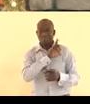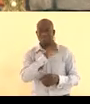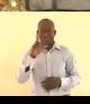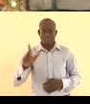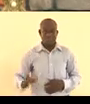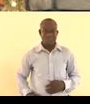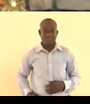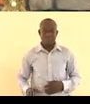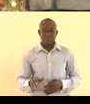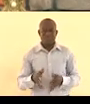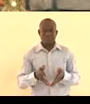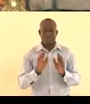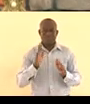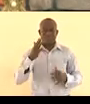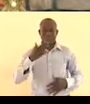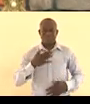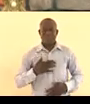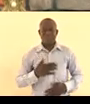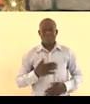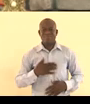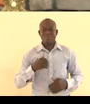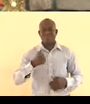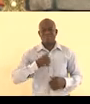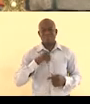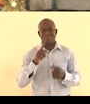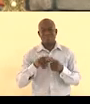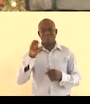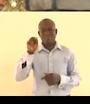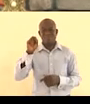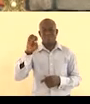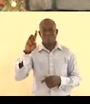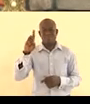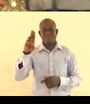be seduced. You are the stronger, and I am the weaker.